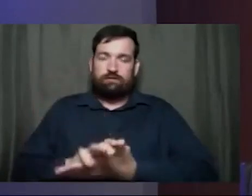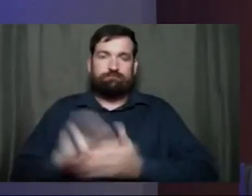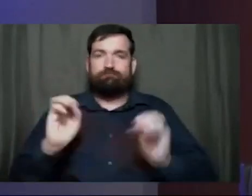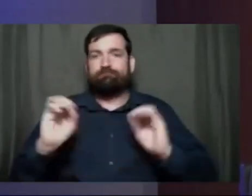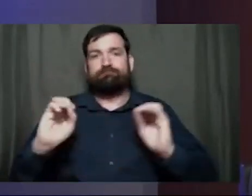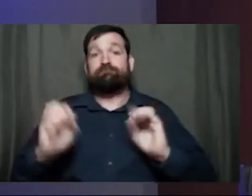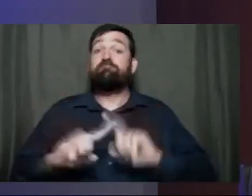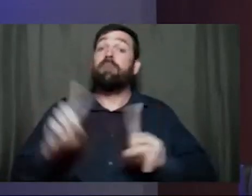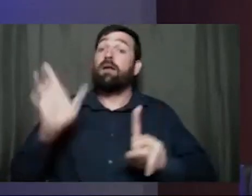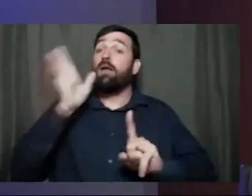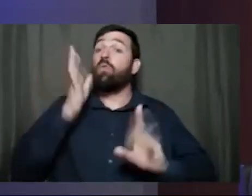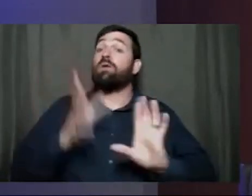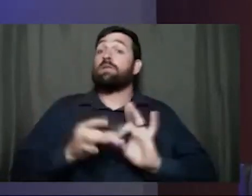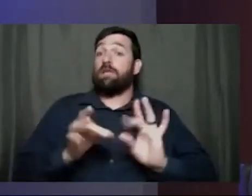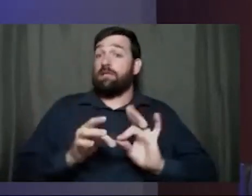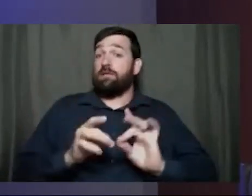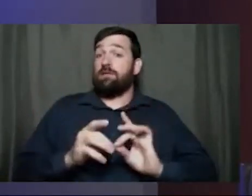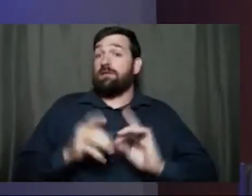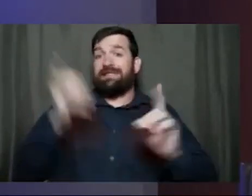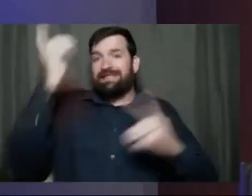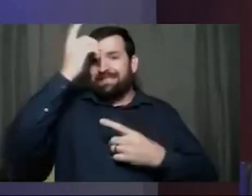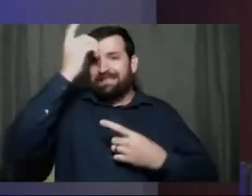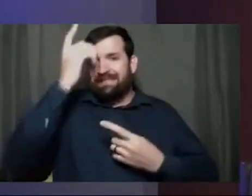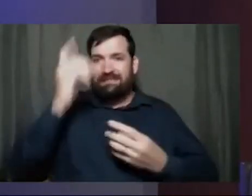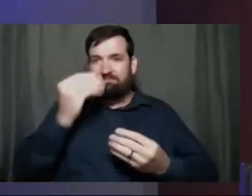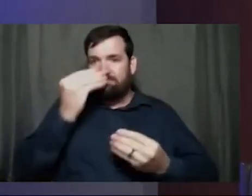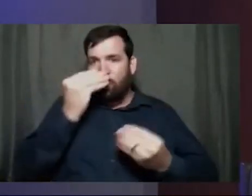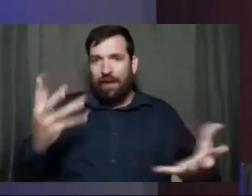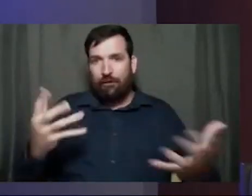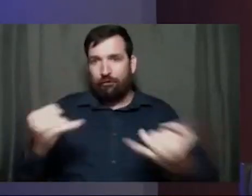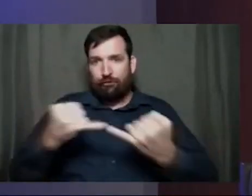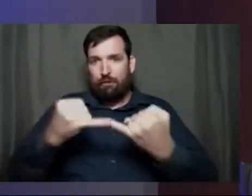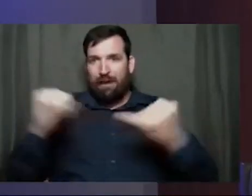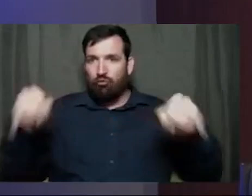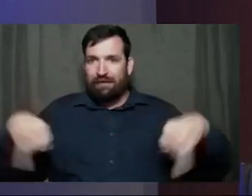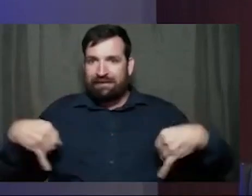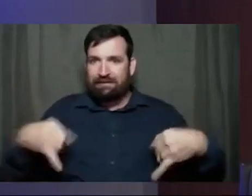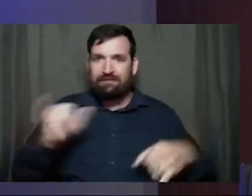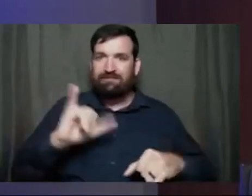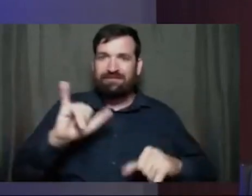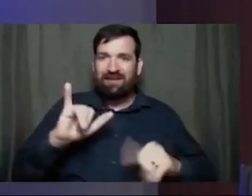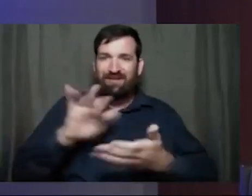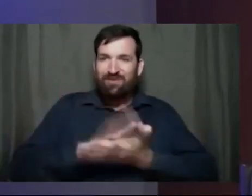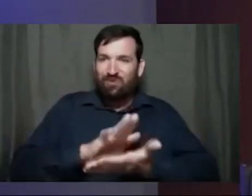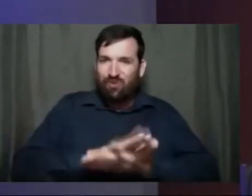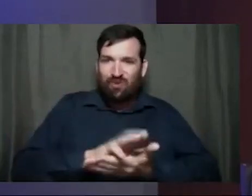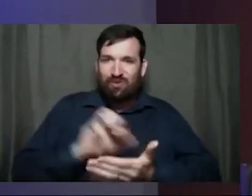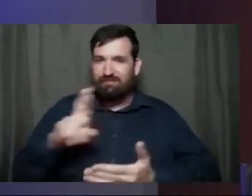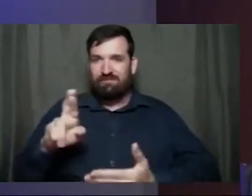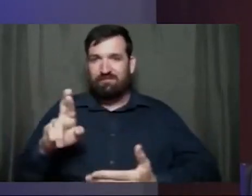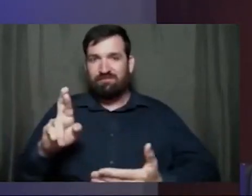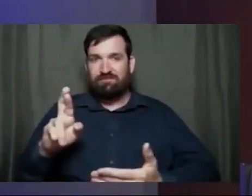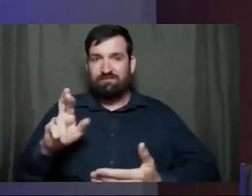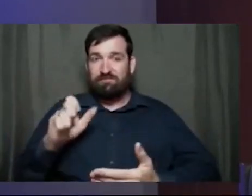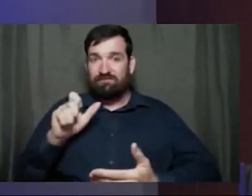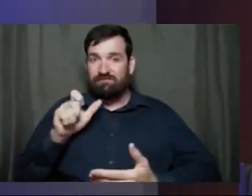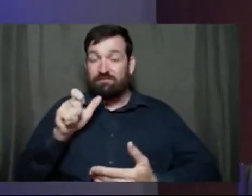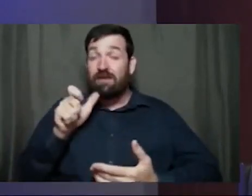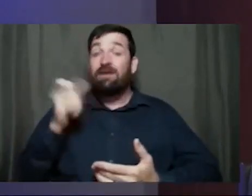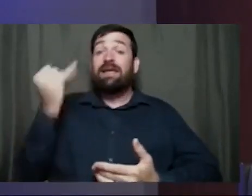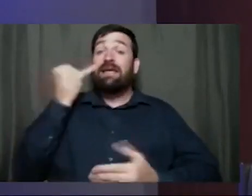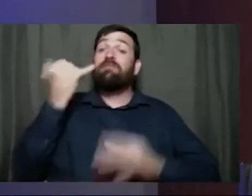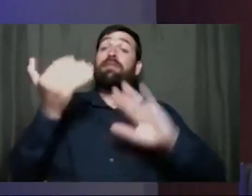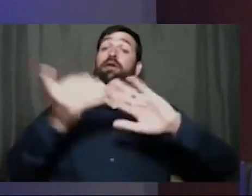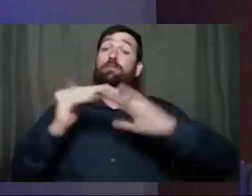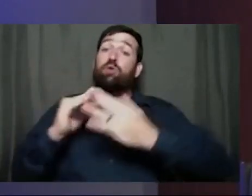say is that disease doesn't pay attention to boundaries like the doors of the school. And so when we have high case rates in the community, eventually